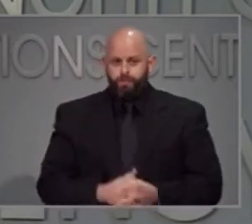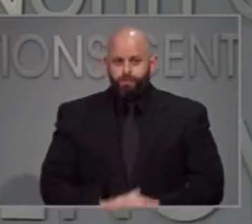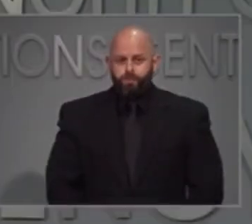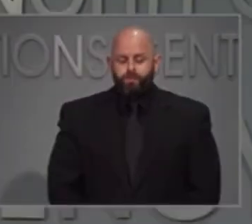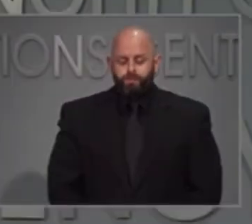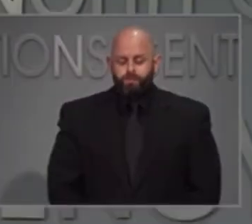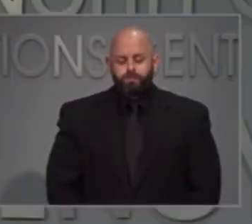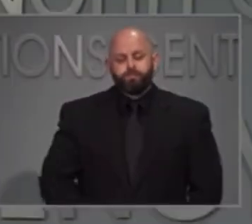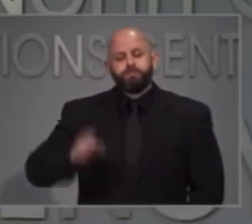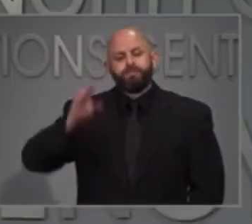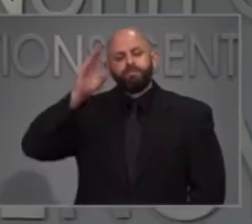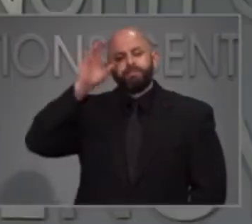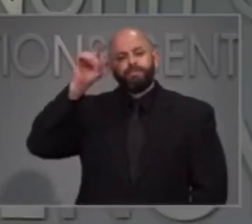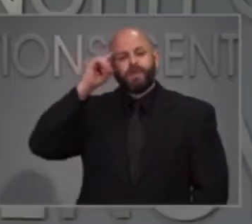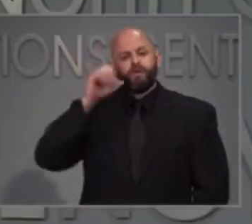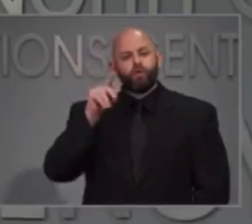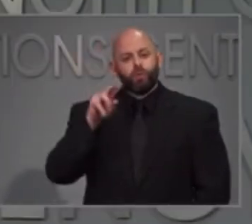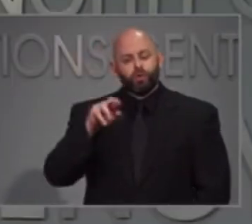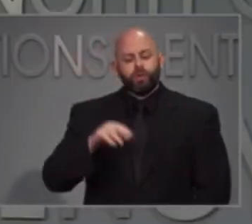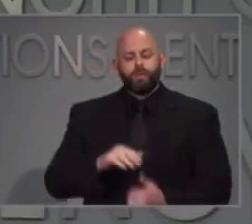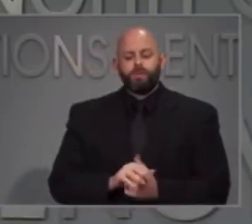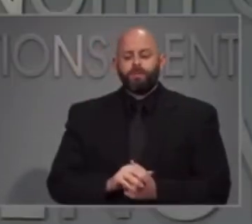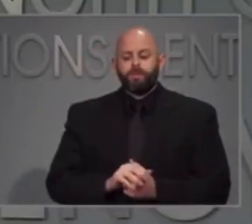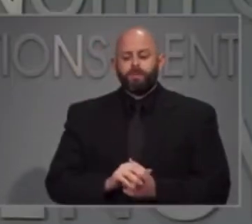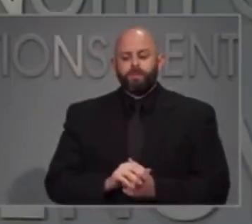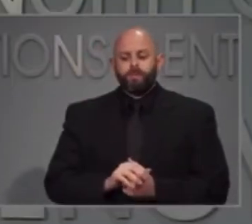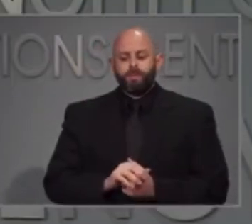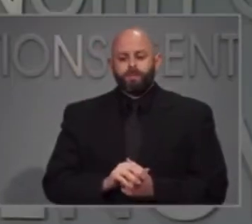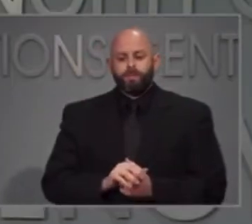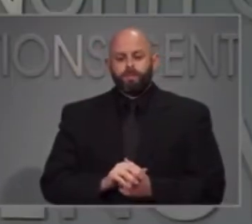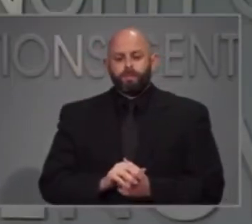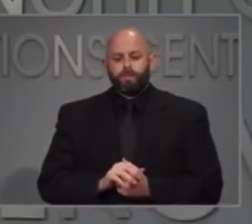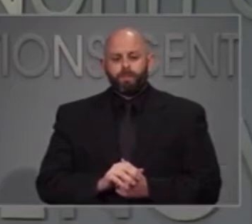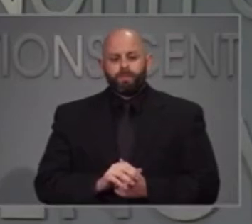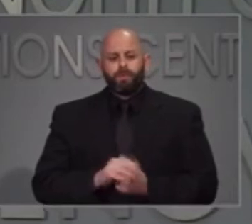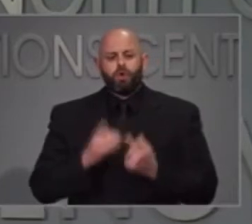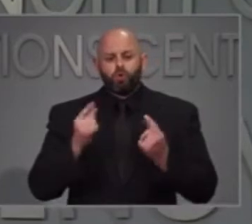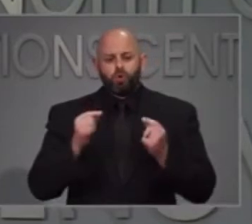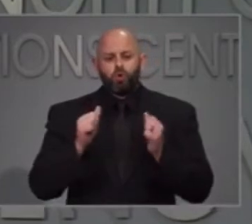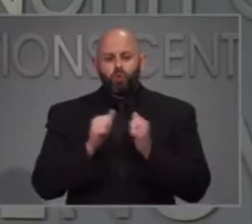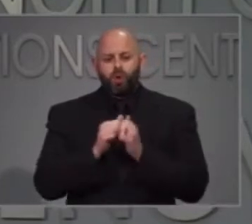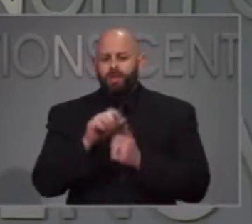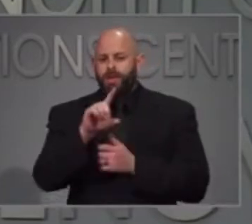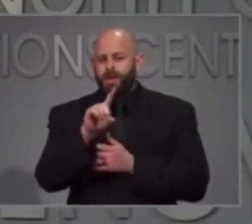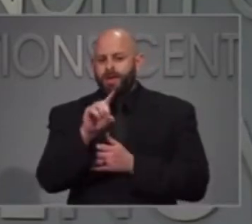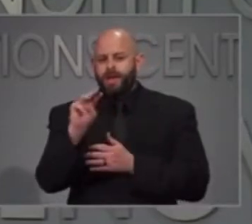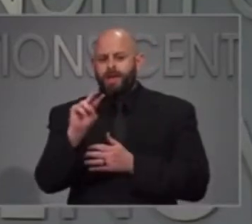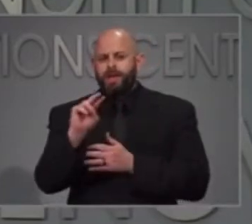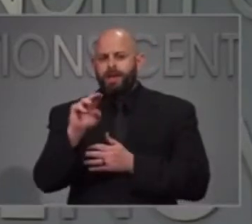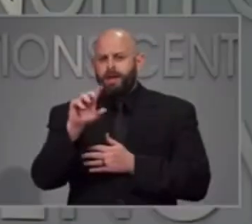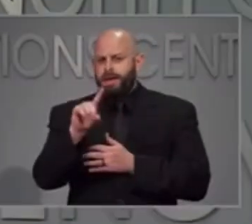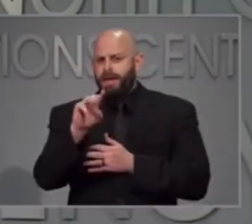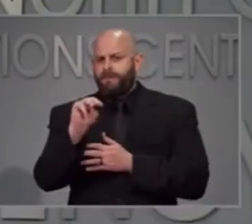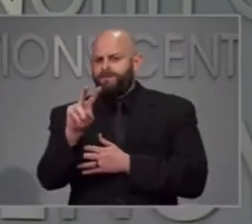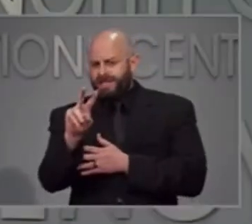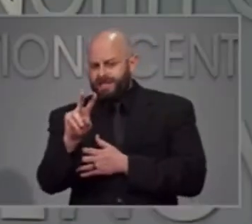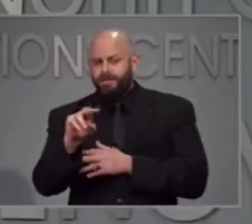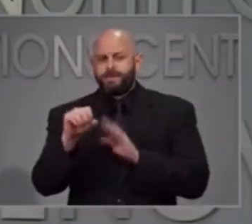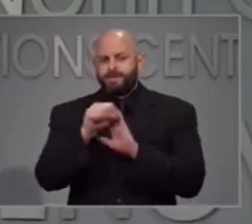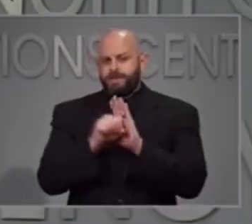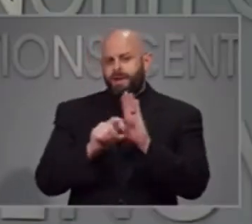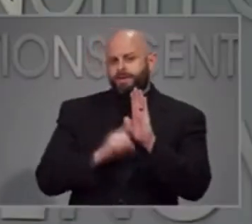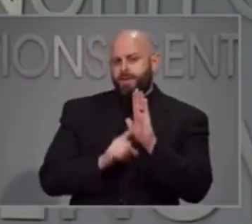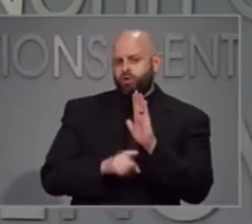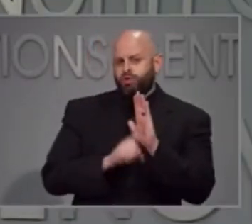Hi, Governor Cooper. What is the plan with vehicle inspections and the DMVs? People are worried about getting exposed and being around people, but they're really also worried